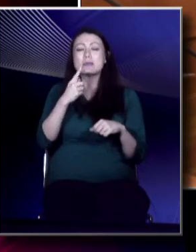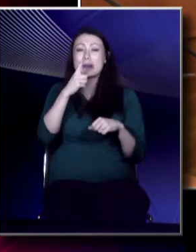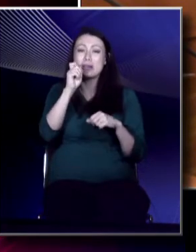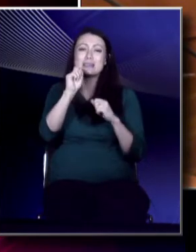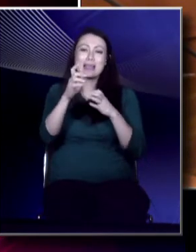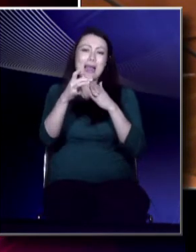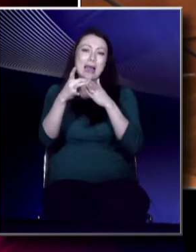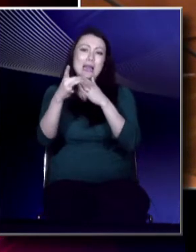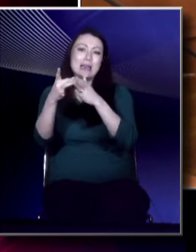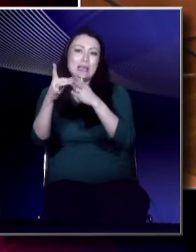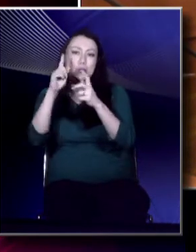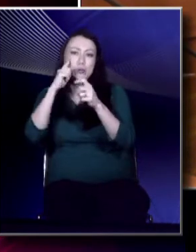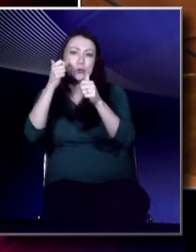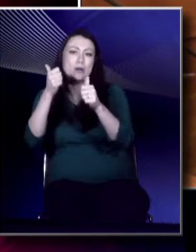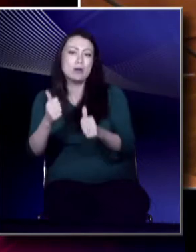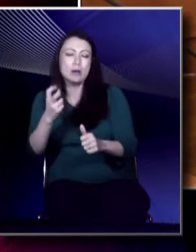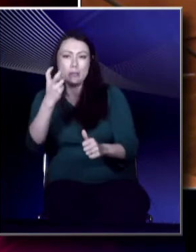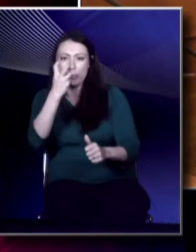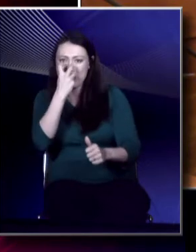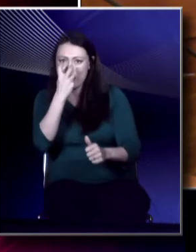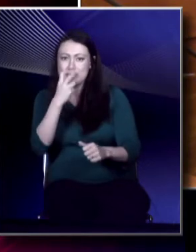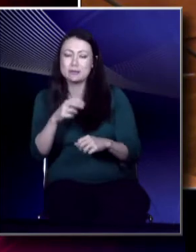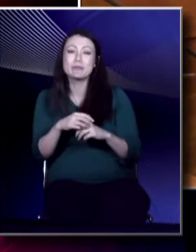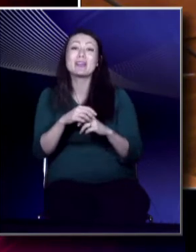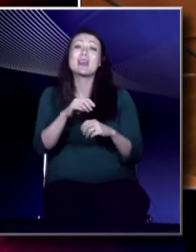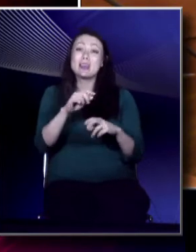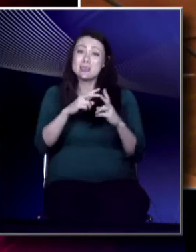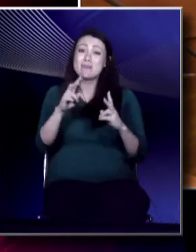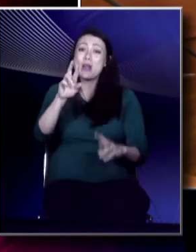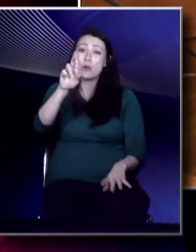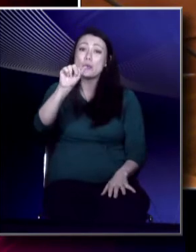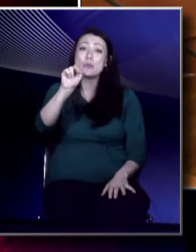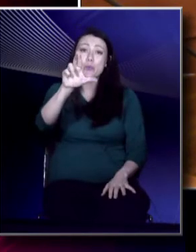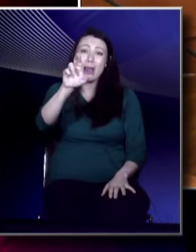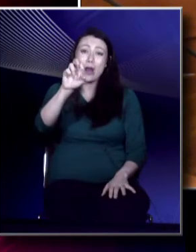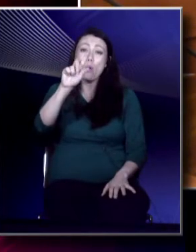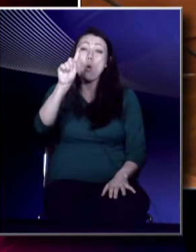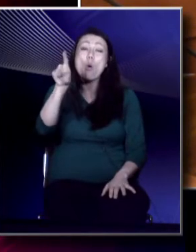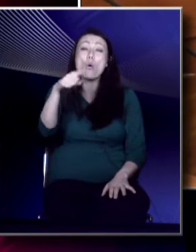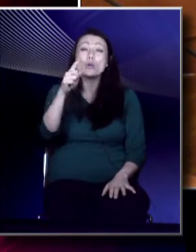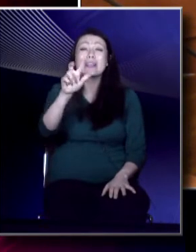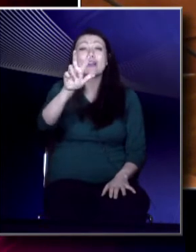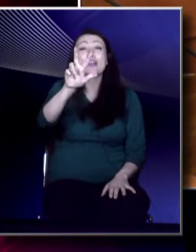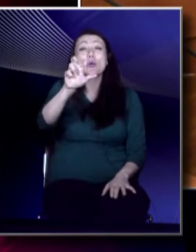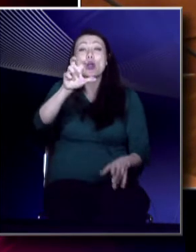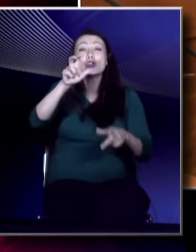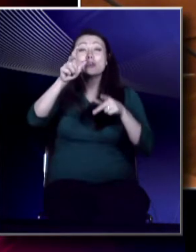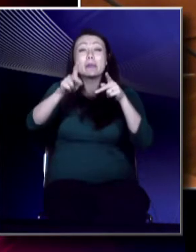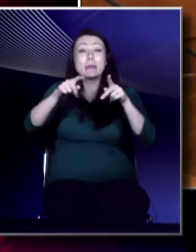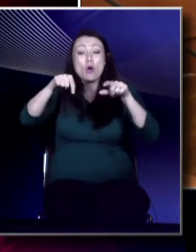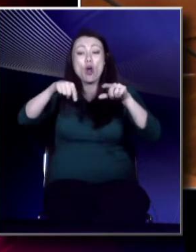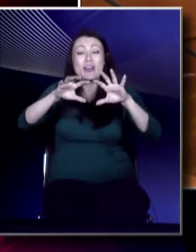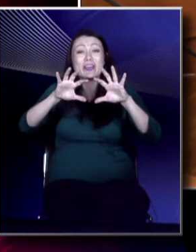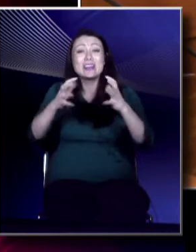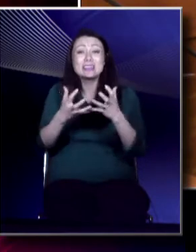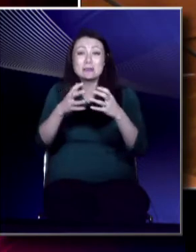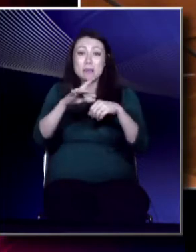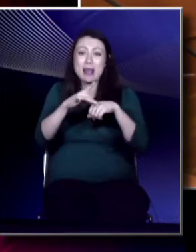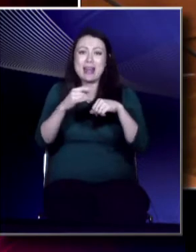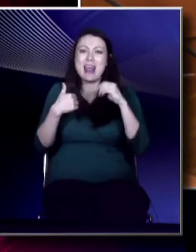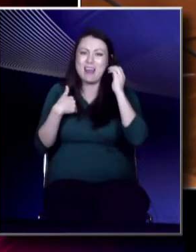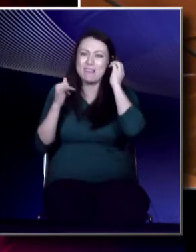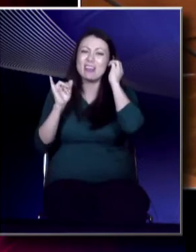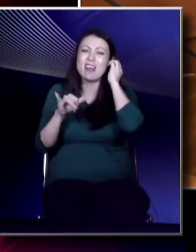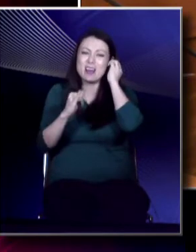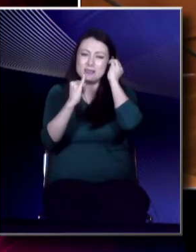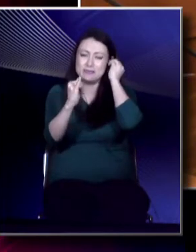blindness. And it is a very rare eye problem because only 300 people on the planet have it.